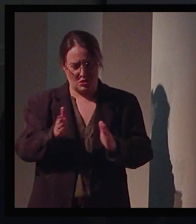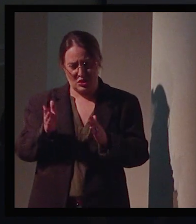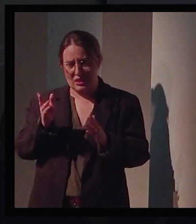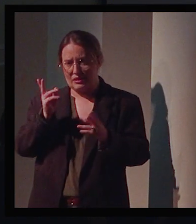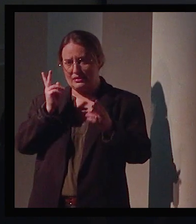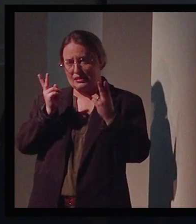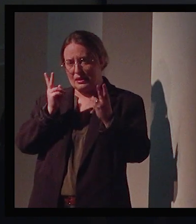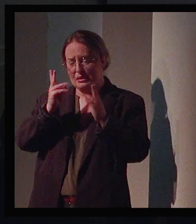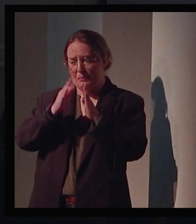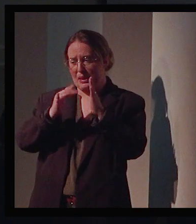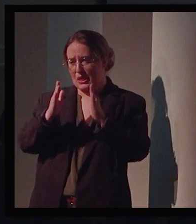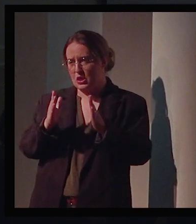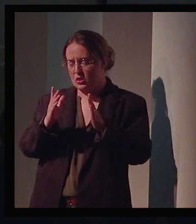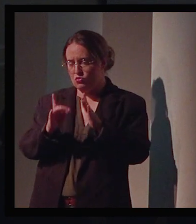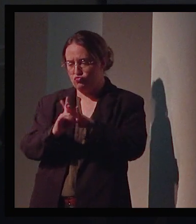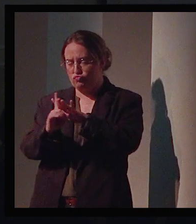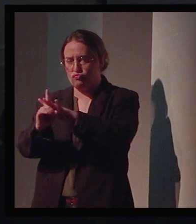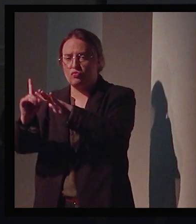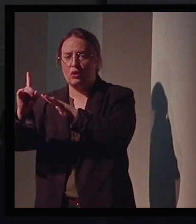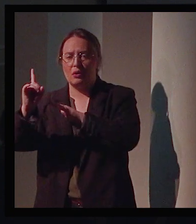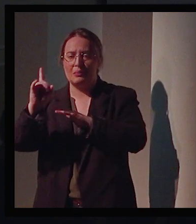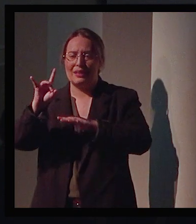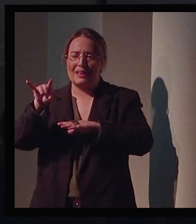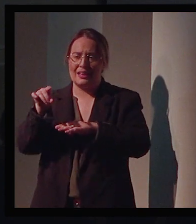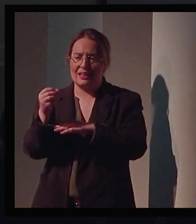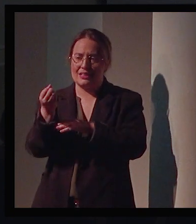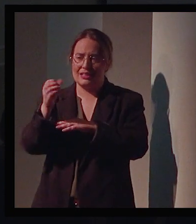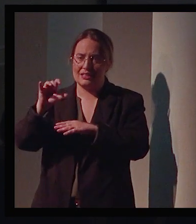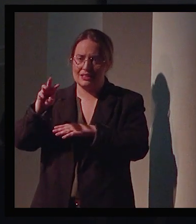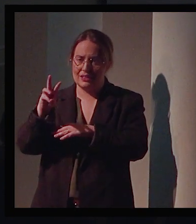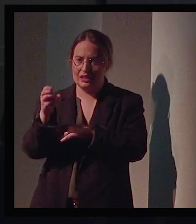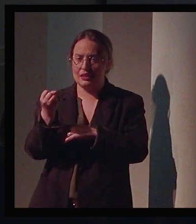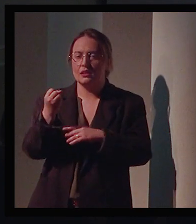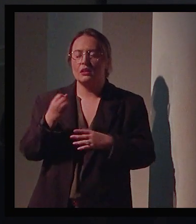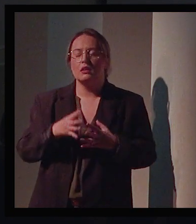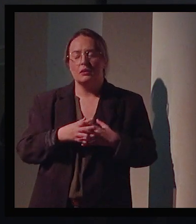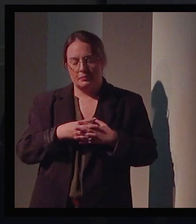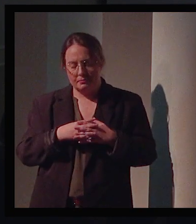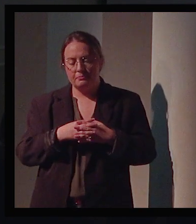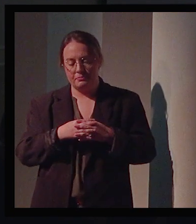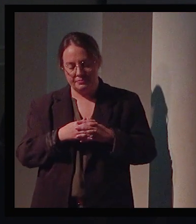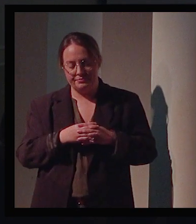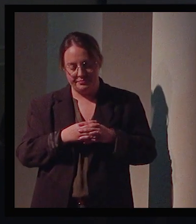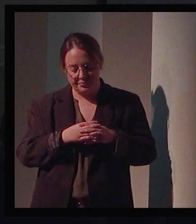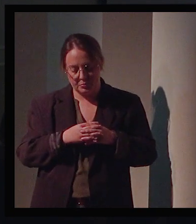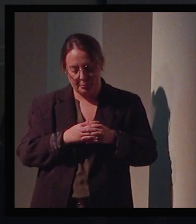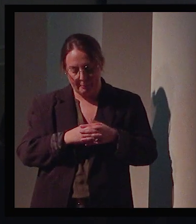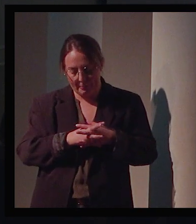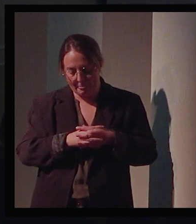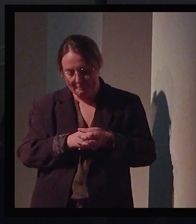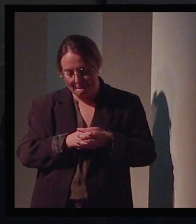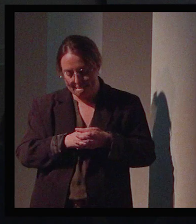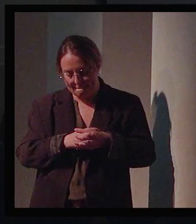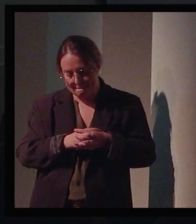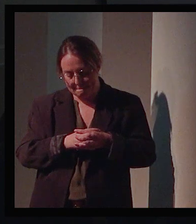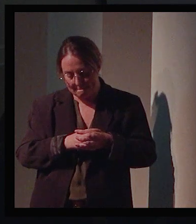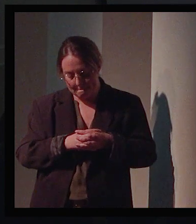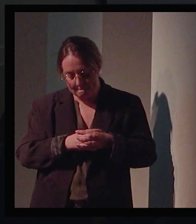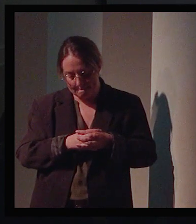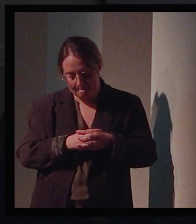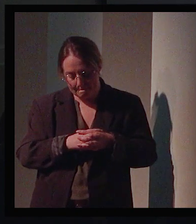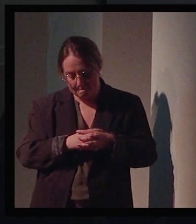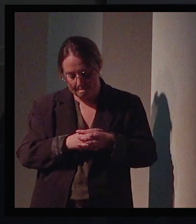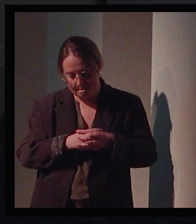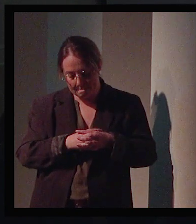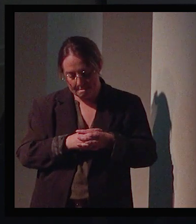on the scene in the 1860s. They were responding, in part, to advice the poet and art writer